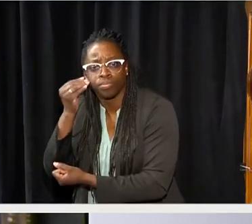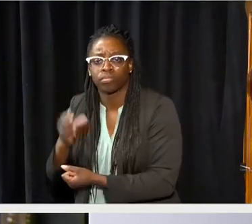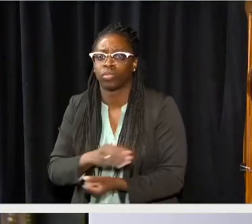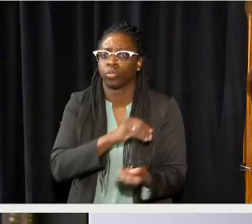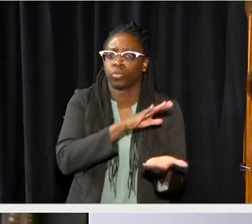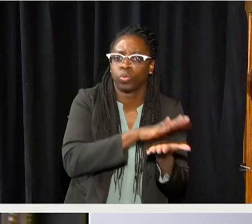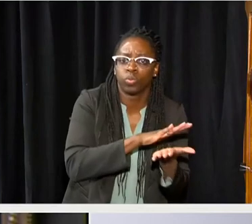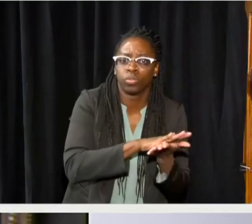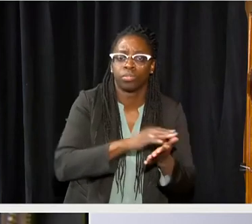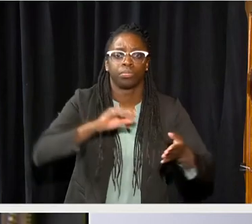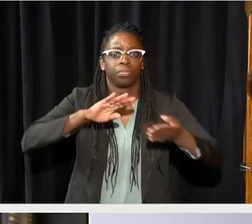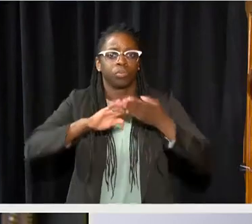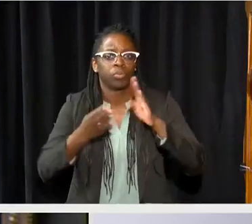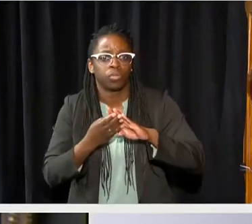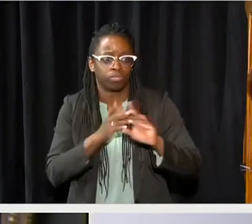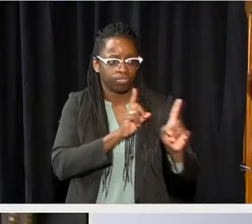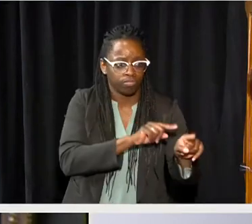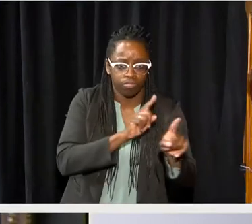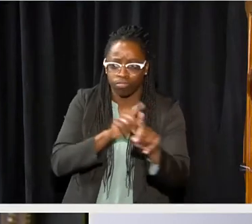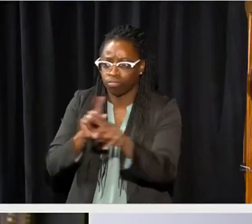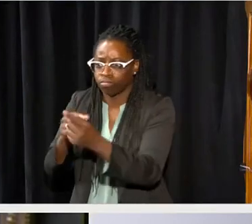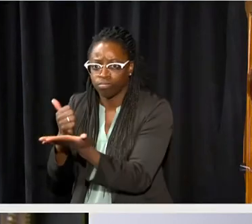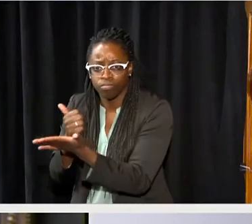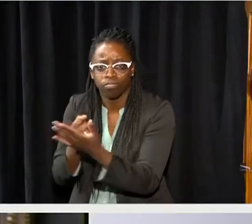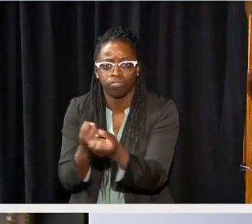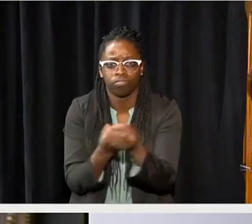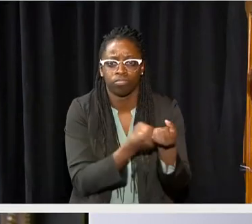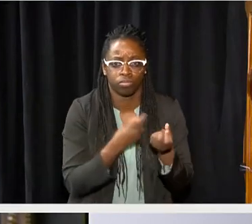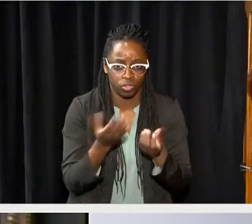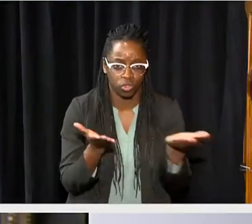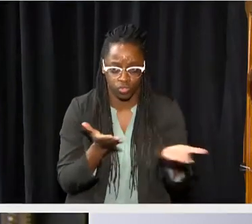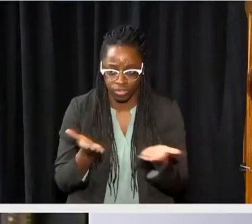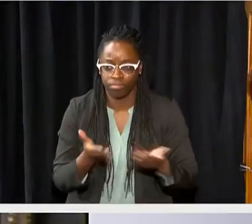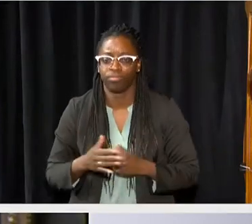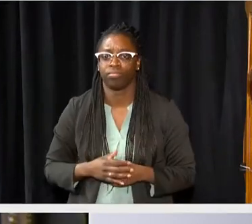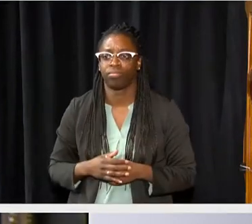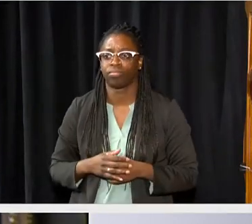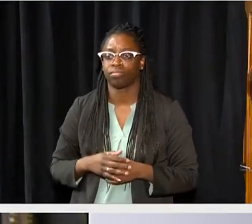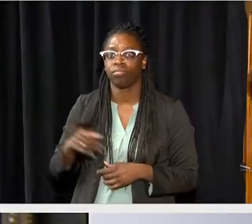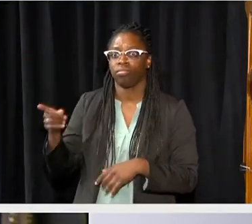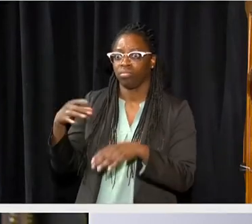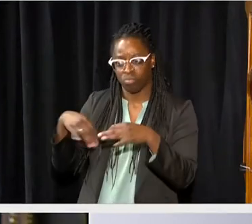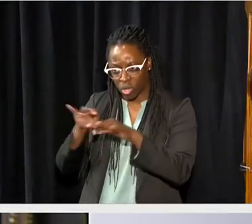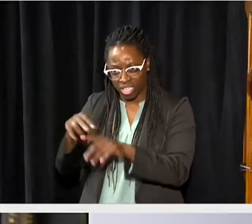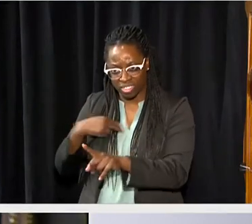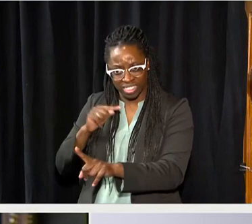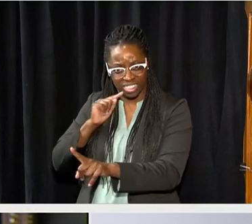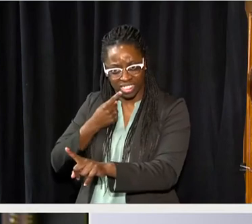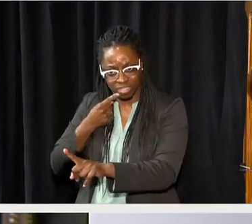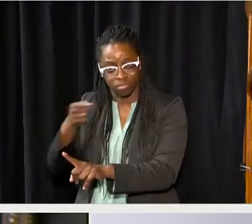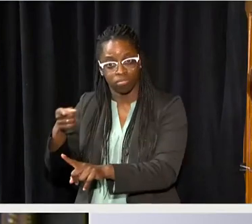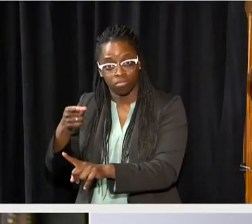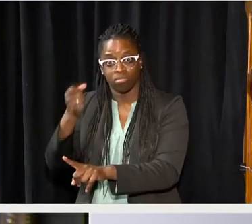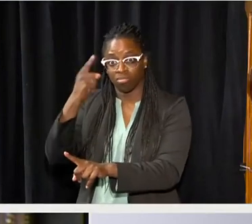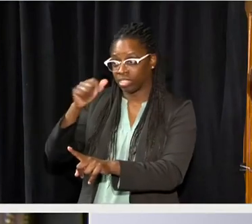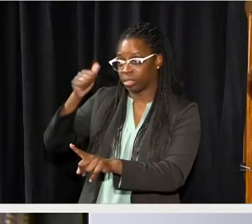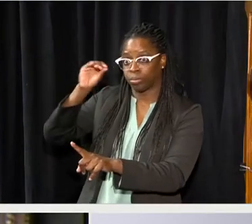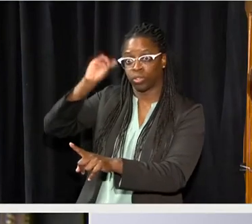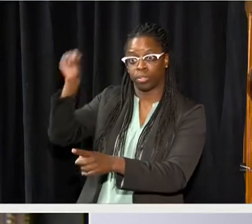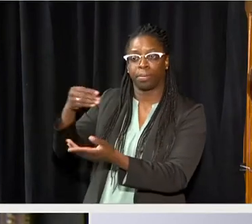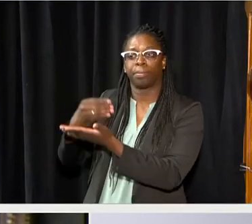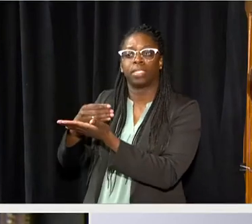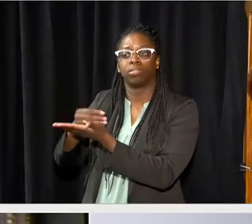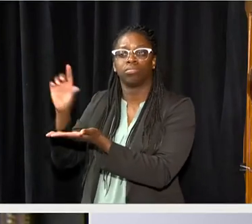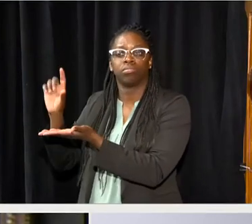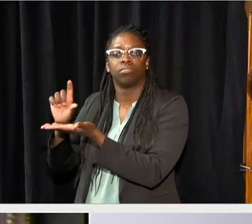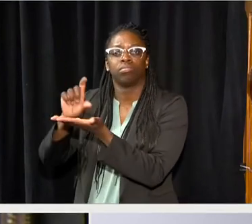people with the most complex needs, we'll address a serious gap in services. Our budget will call for $10 million to develop service